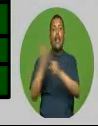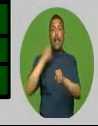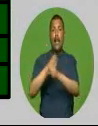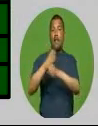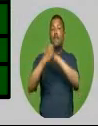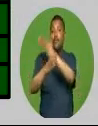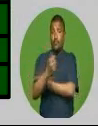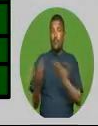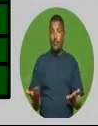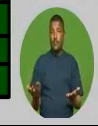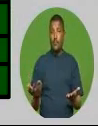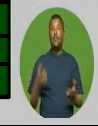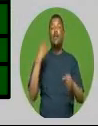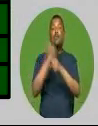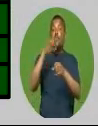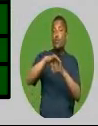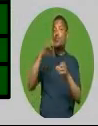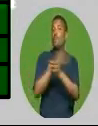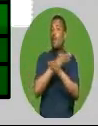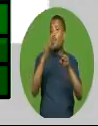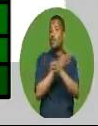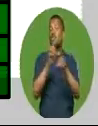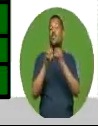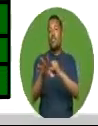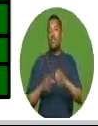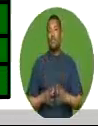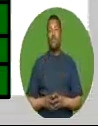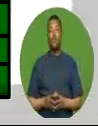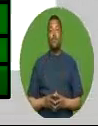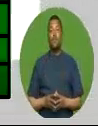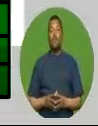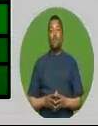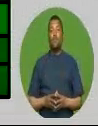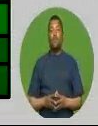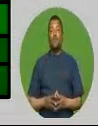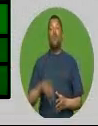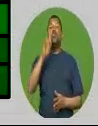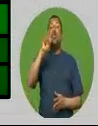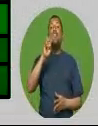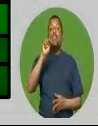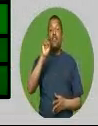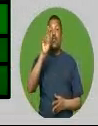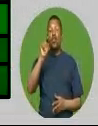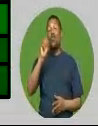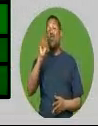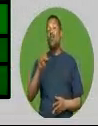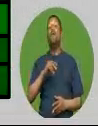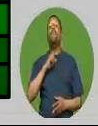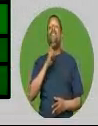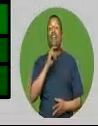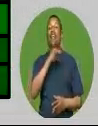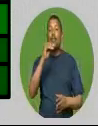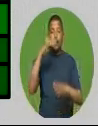force employed in the manufacturing sector. The non-metal and paper and